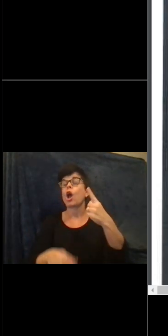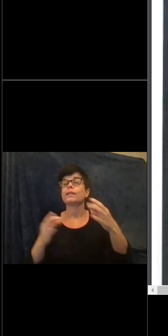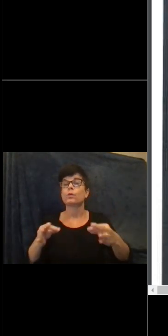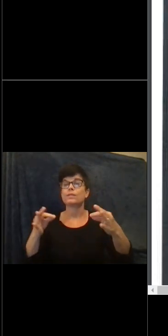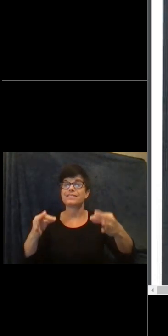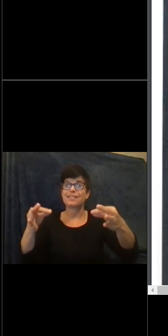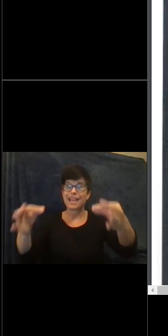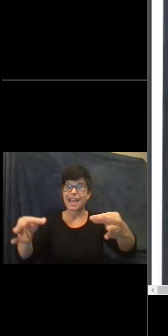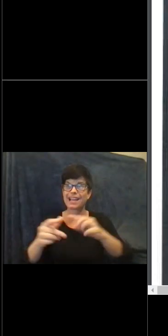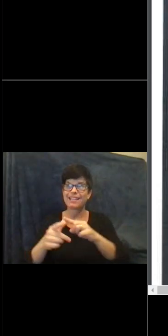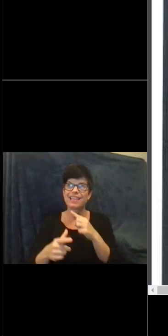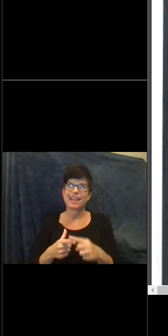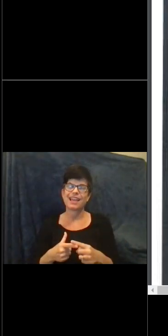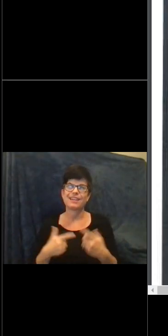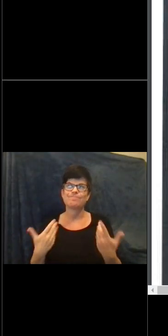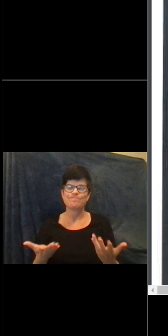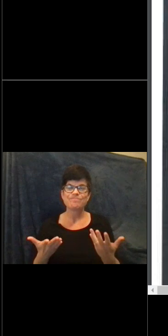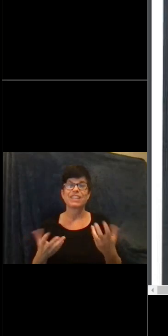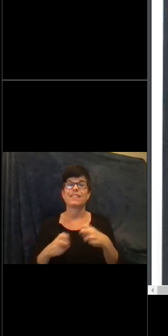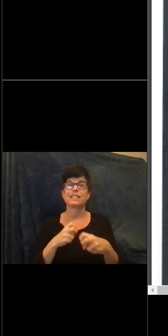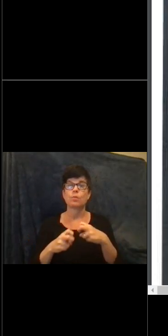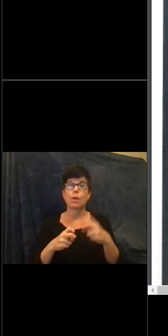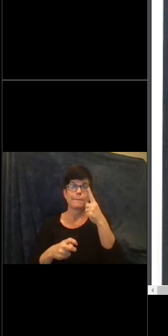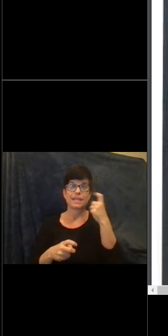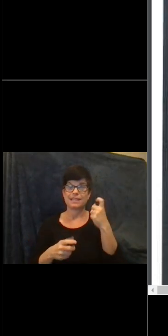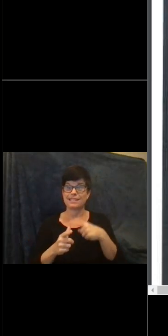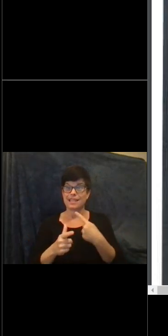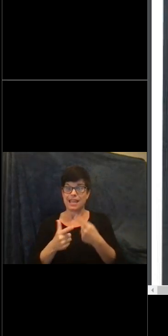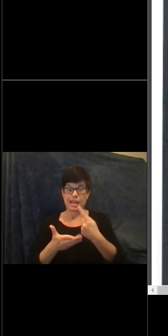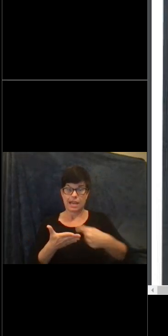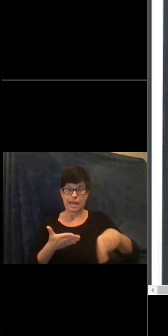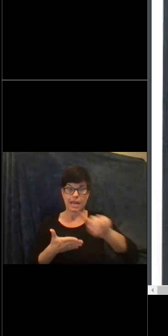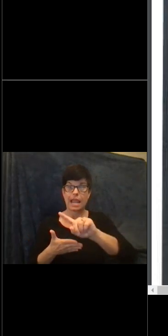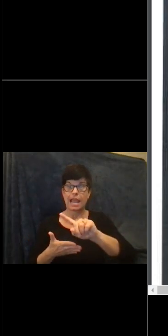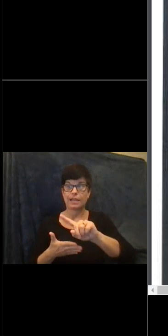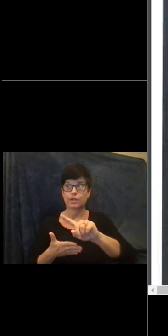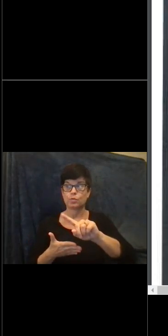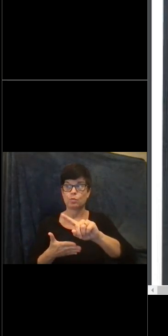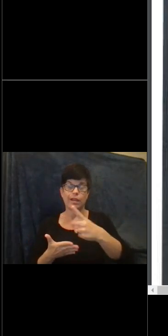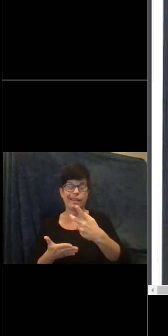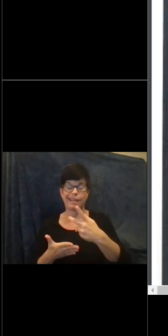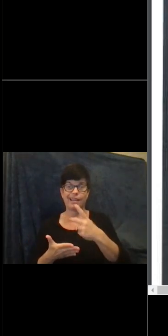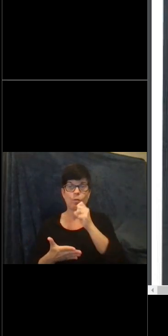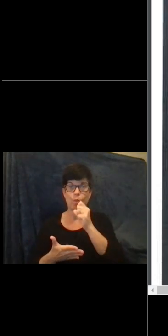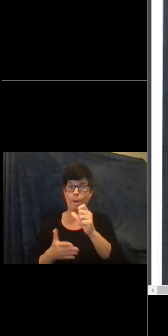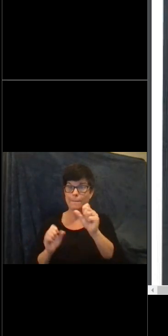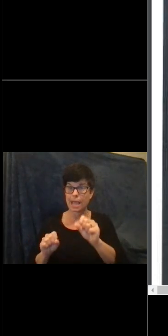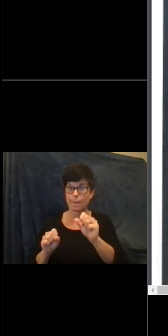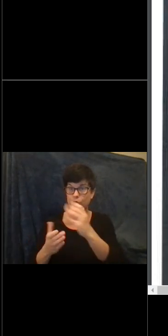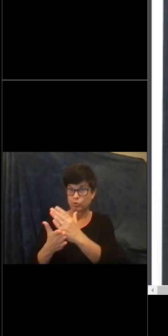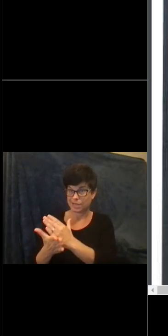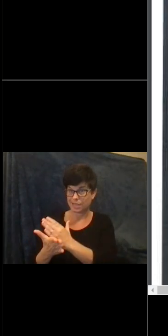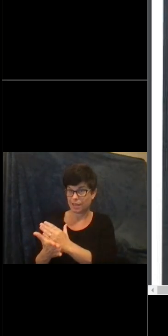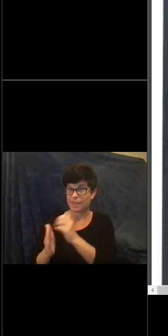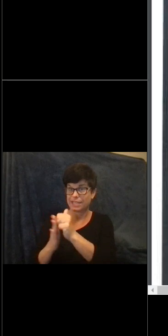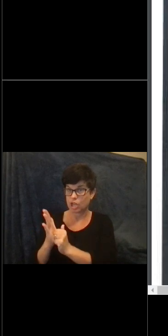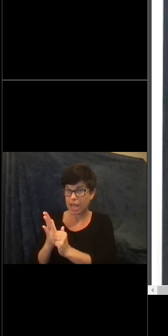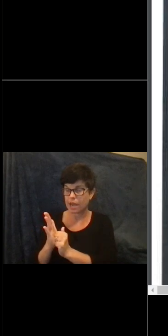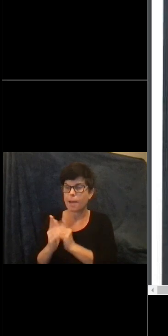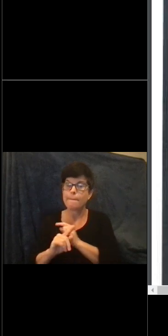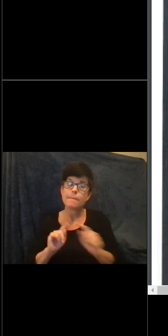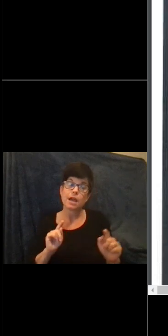So it's problematic, but it, you know, it's your prerogative, and you certainly can do it if you feel that you need to.